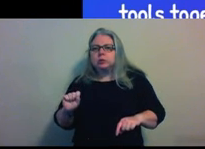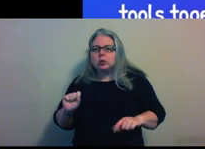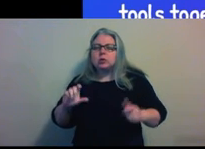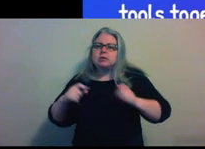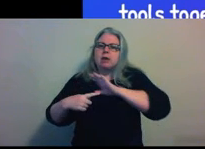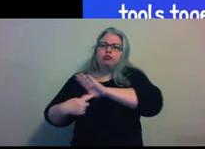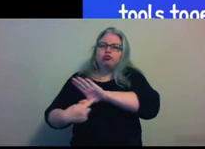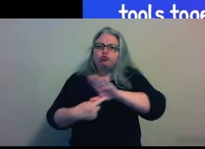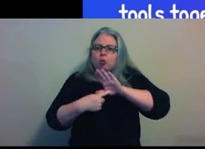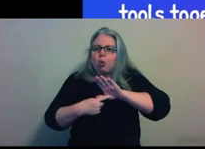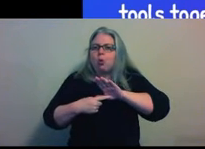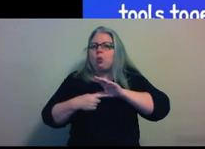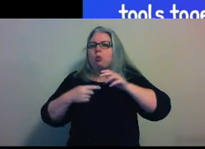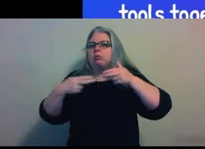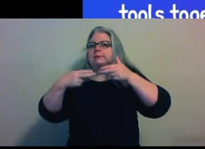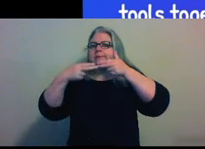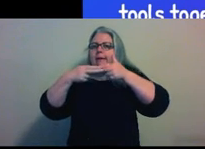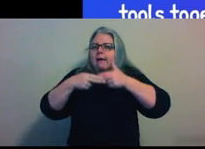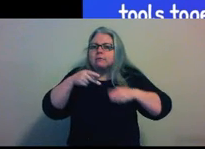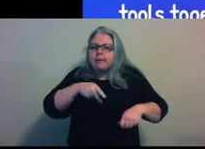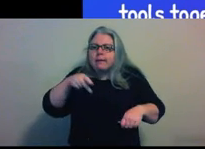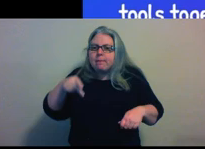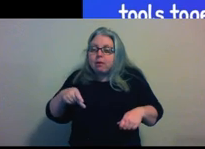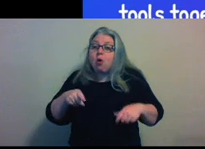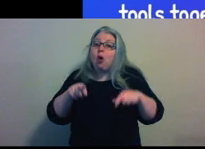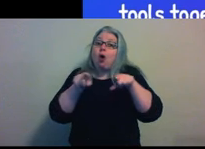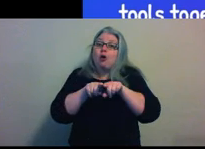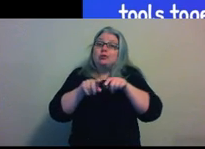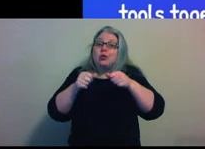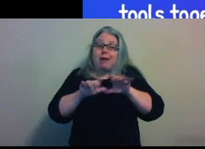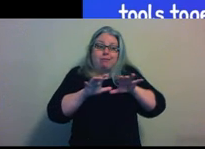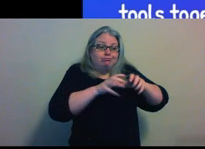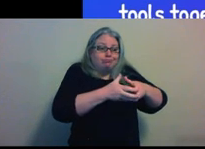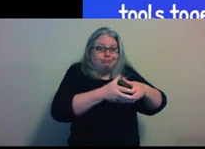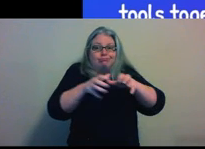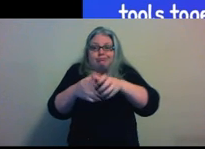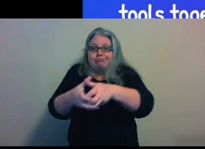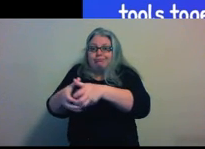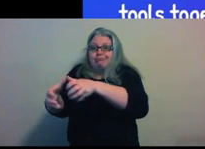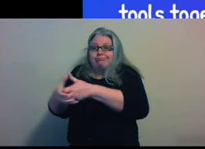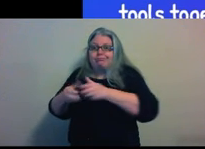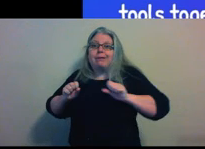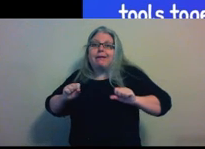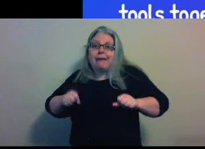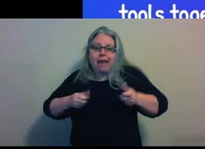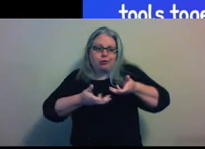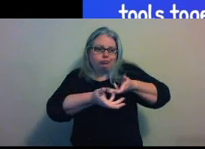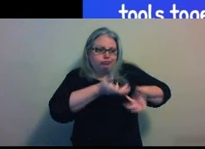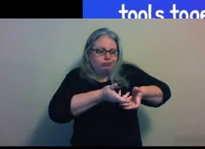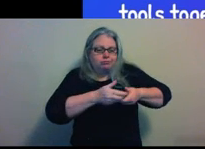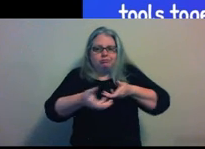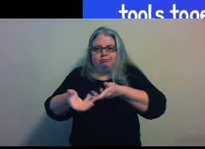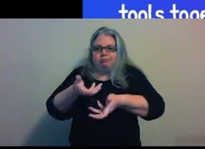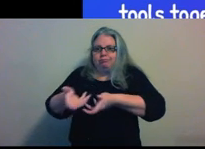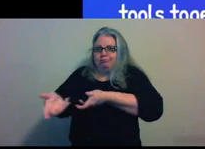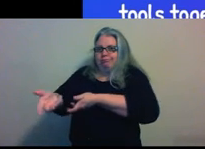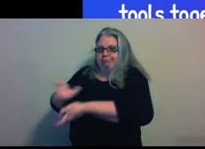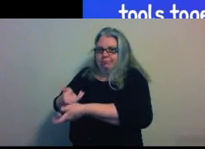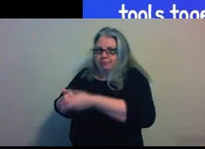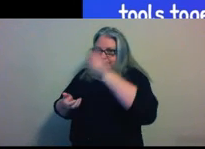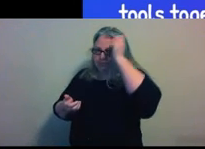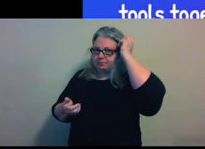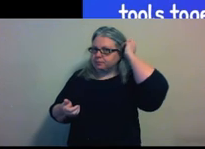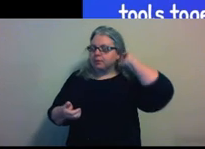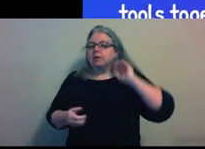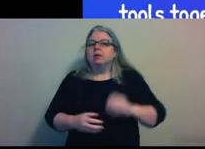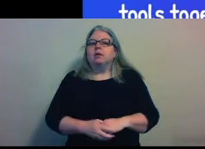presentations, we can chat with students, we can even break you all up into small different discussion groups and learn and collaborate with each other.